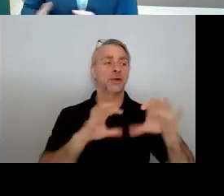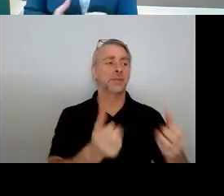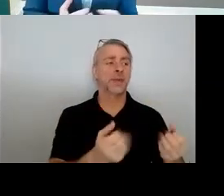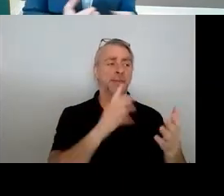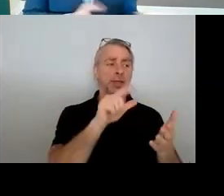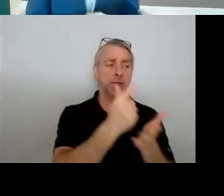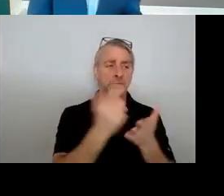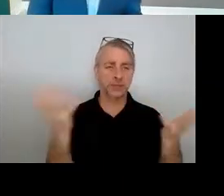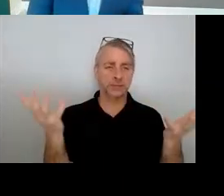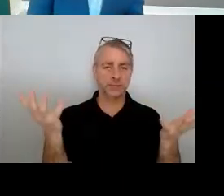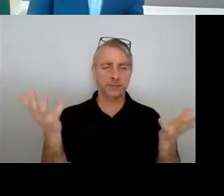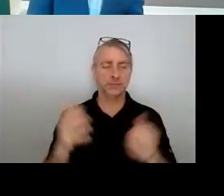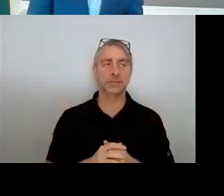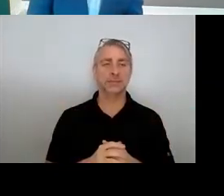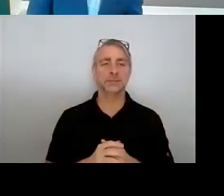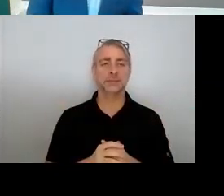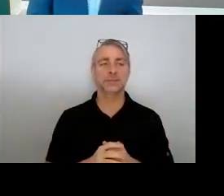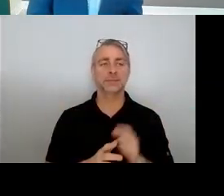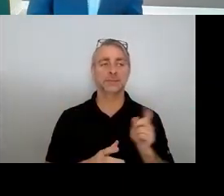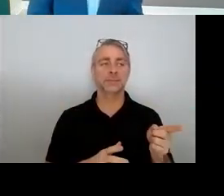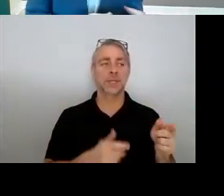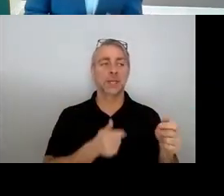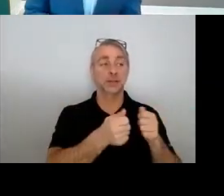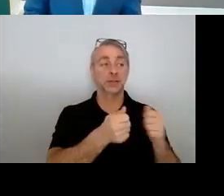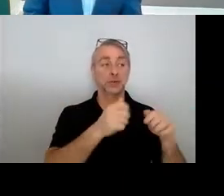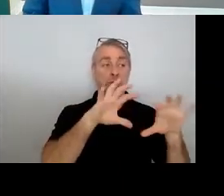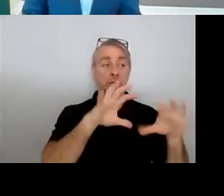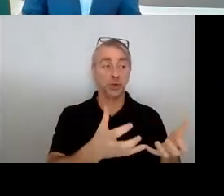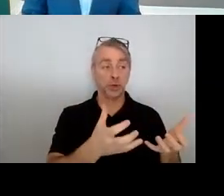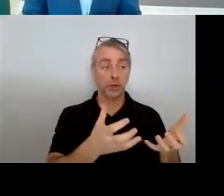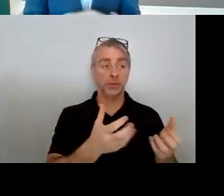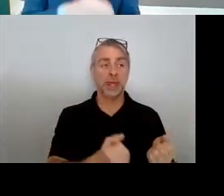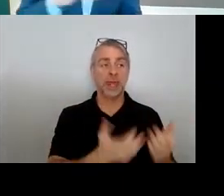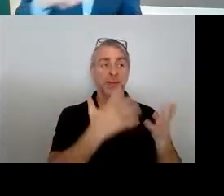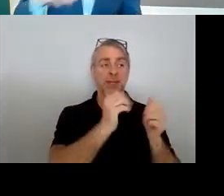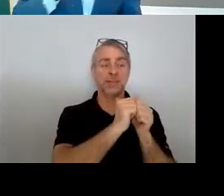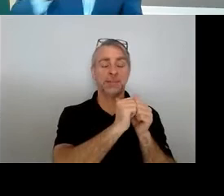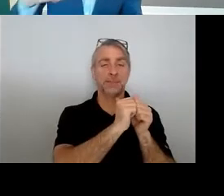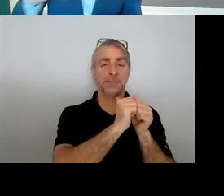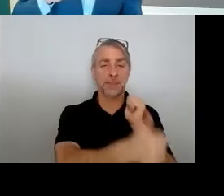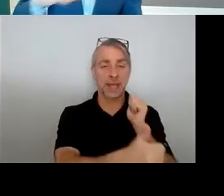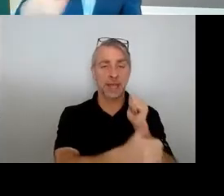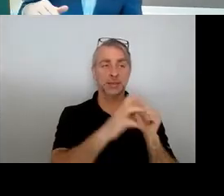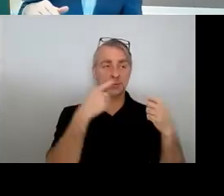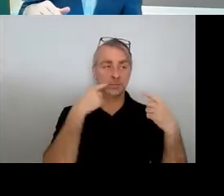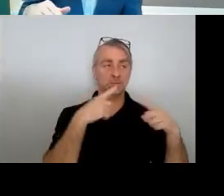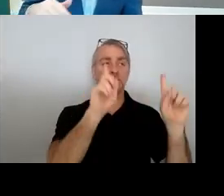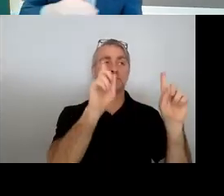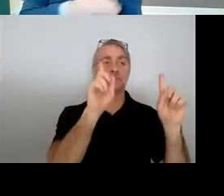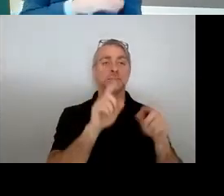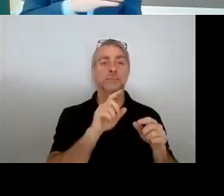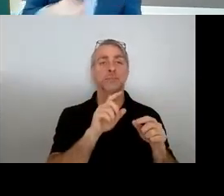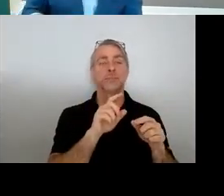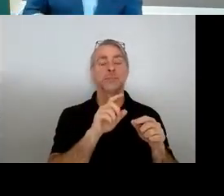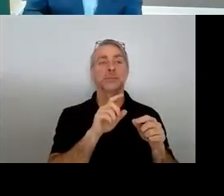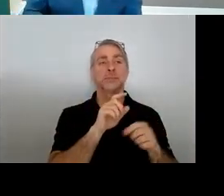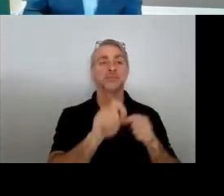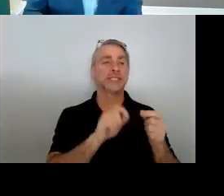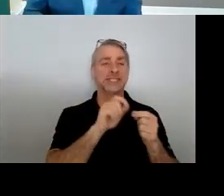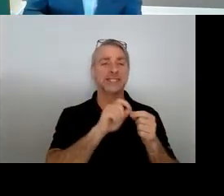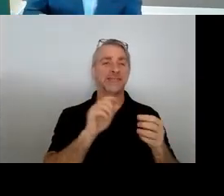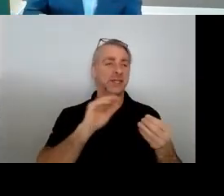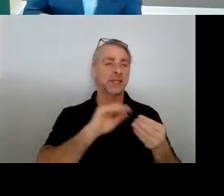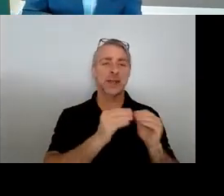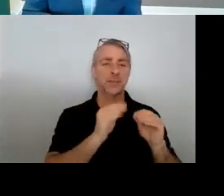How many people in the treatment group passed or achieved some number on a standardized